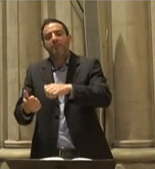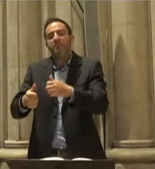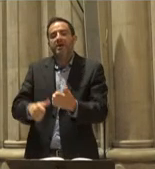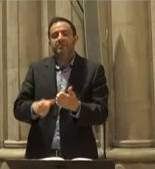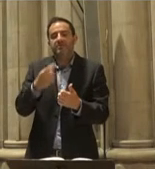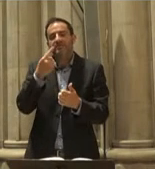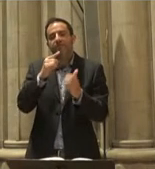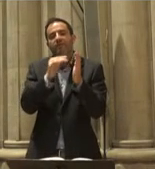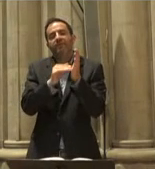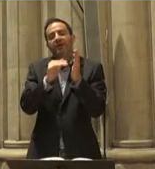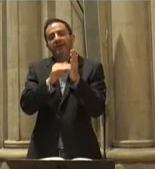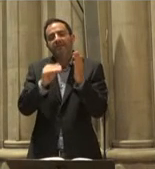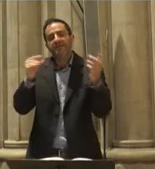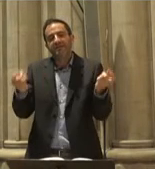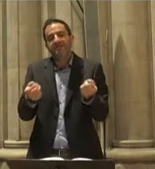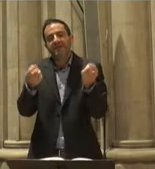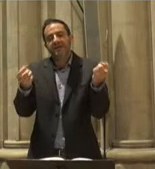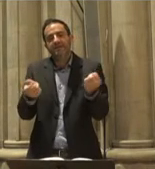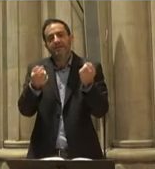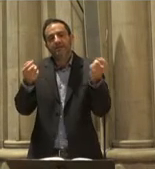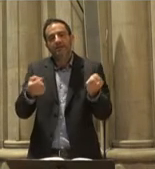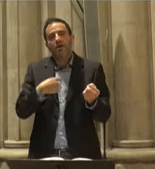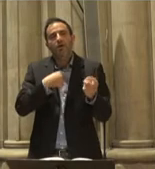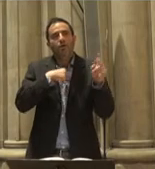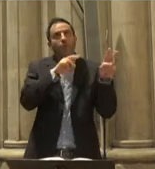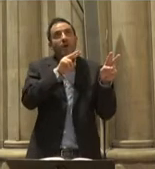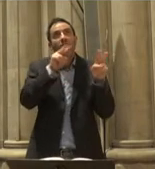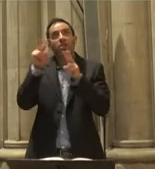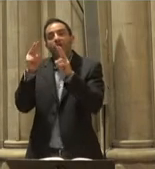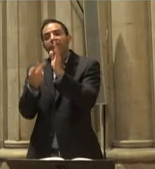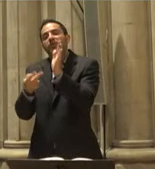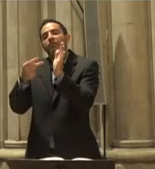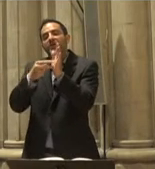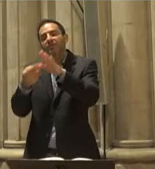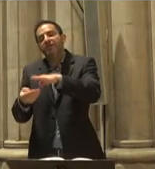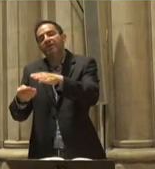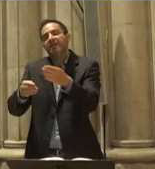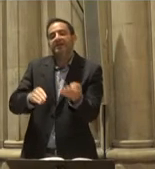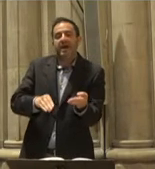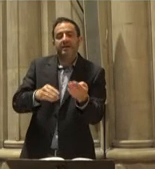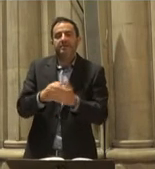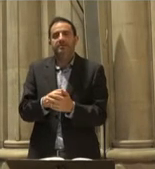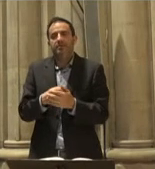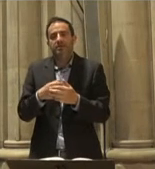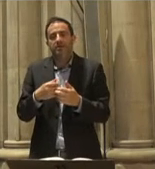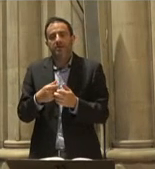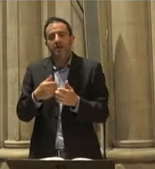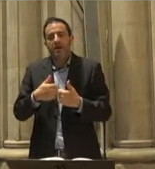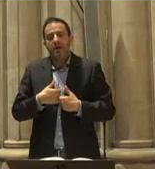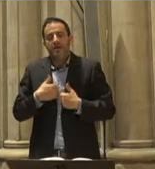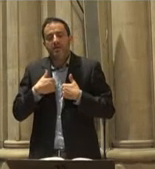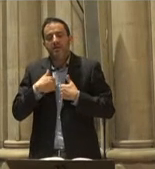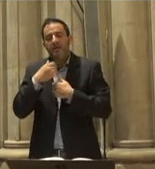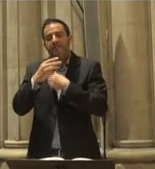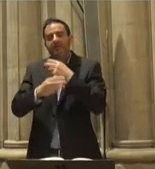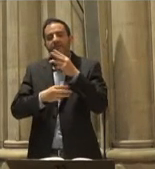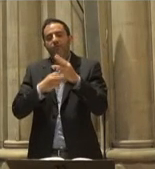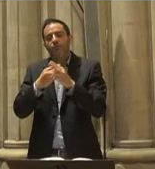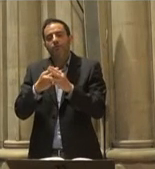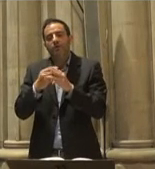the forgiveness of sins. We look for the resurrection of the dead and the life of the world to